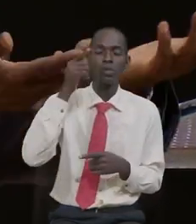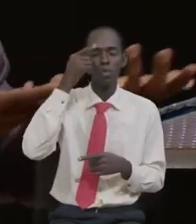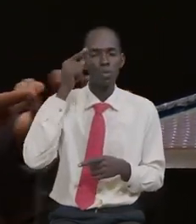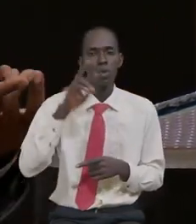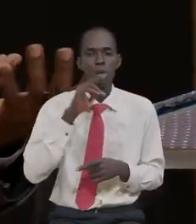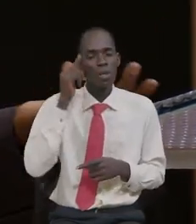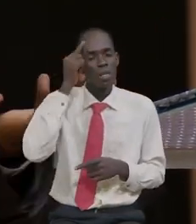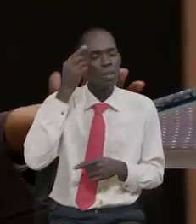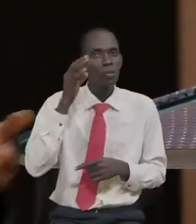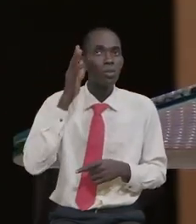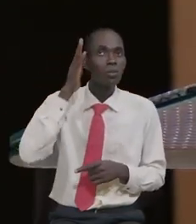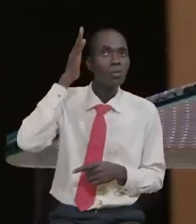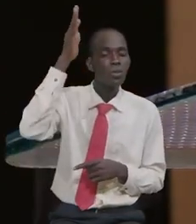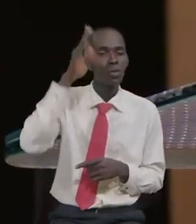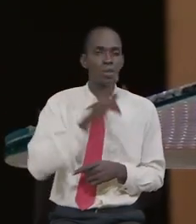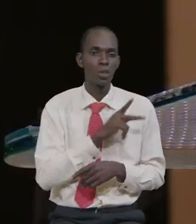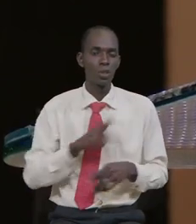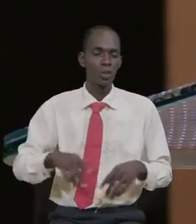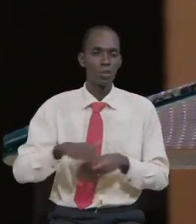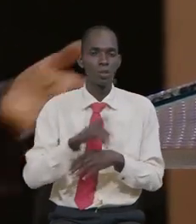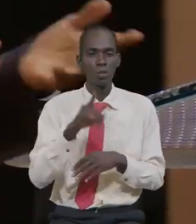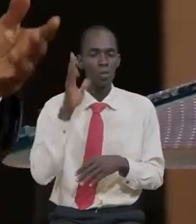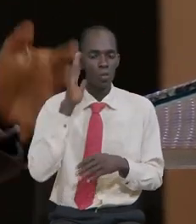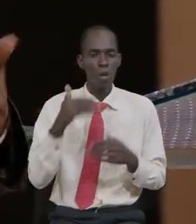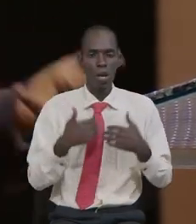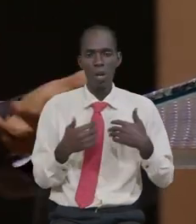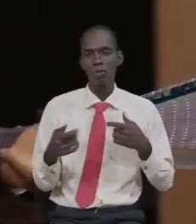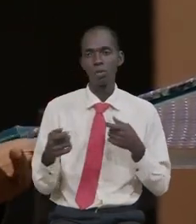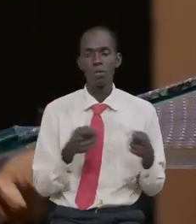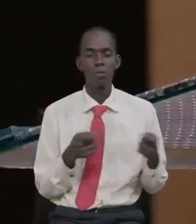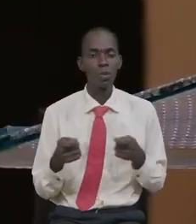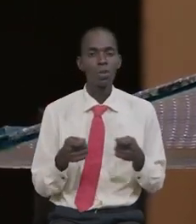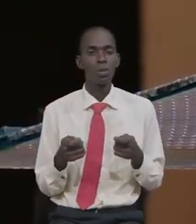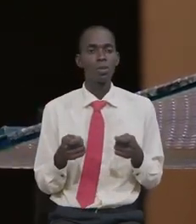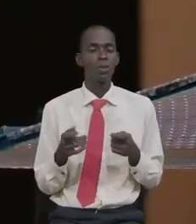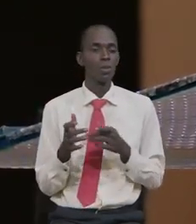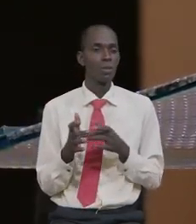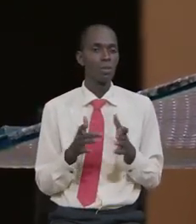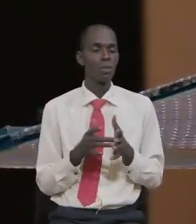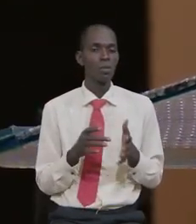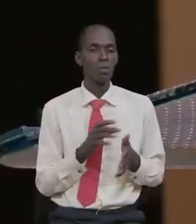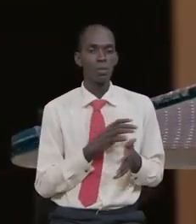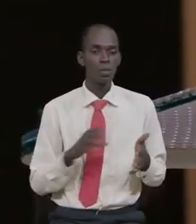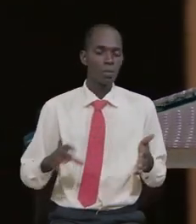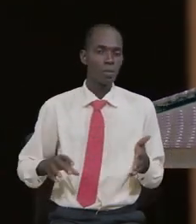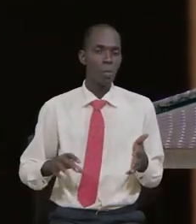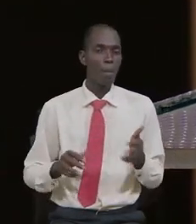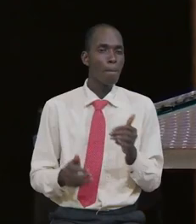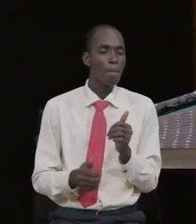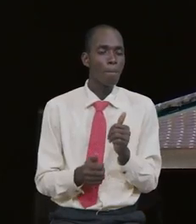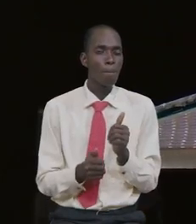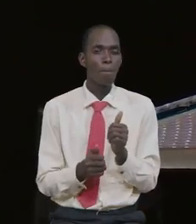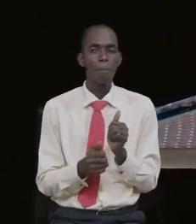You'll have dominion also of the Lord Jesus Christ, all the saints of the Most High, whose kingdom is